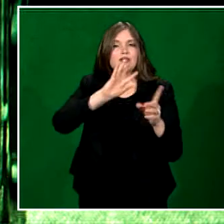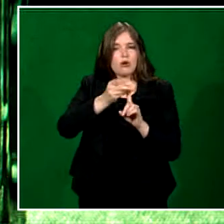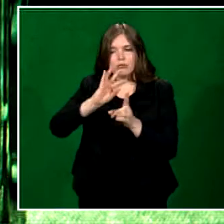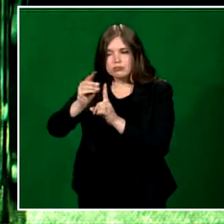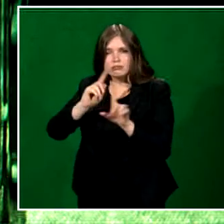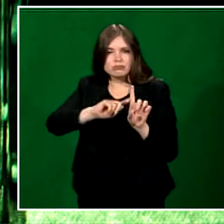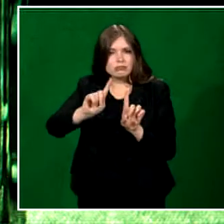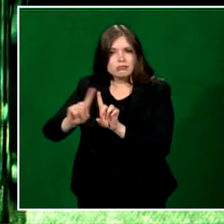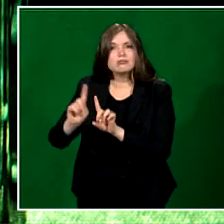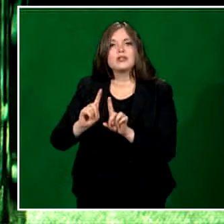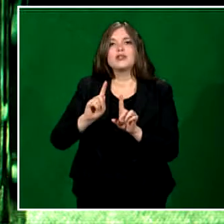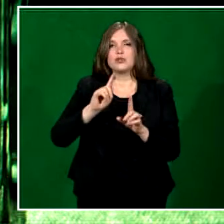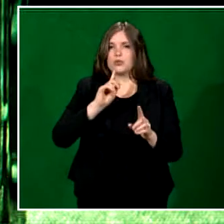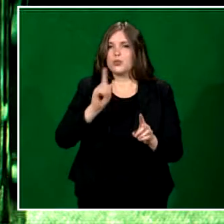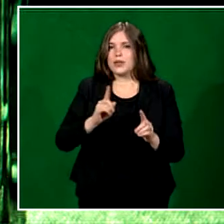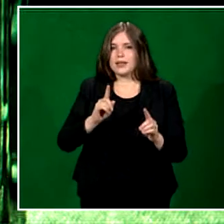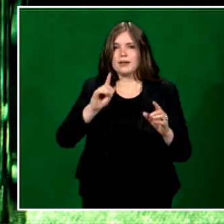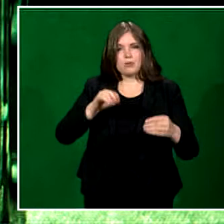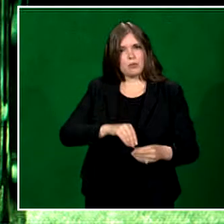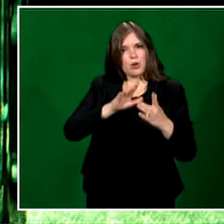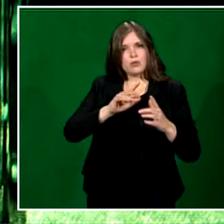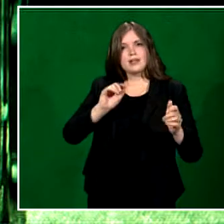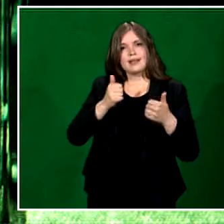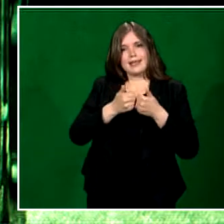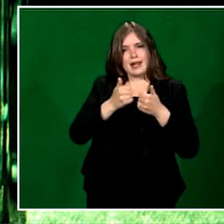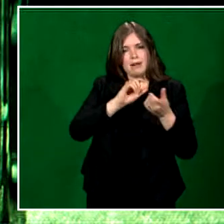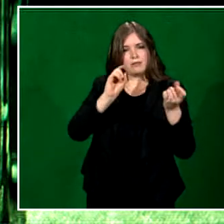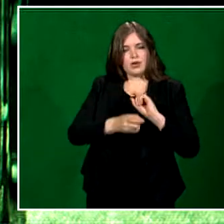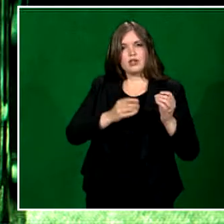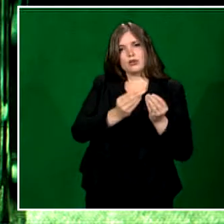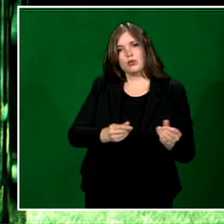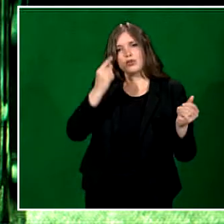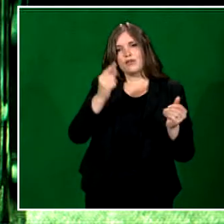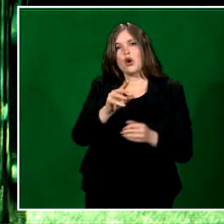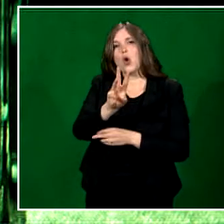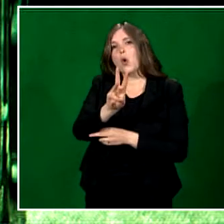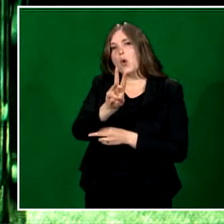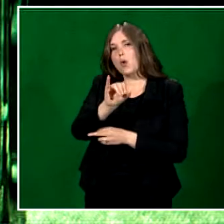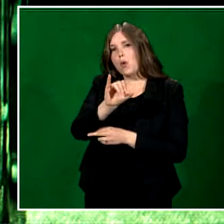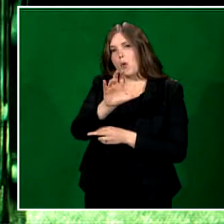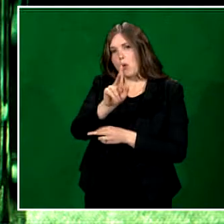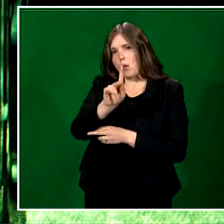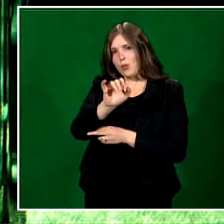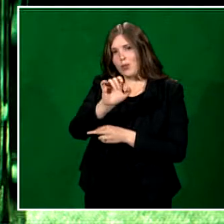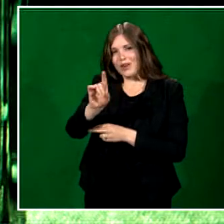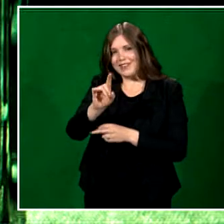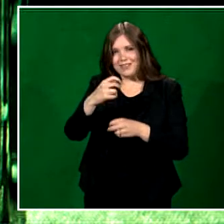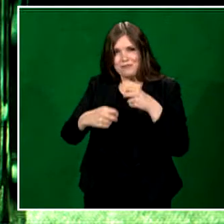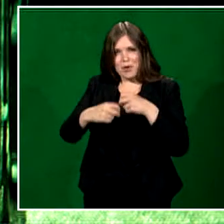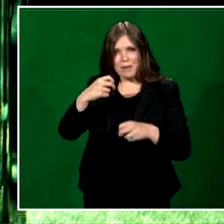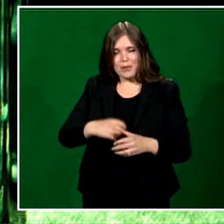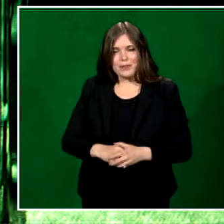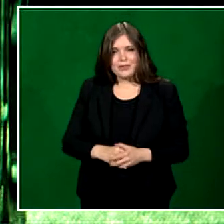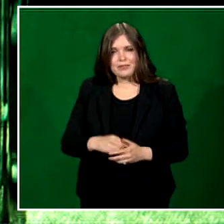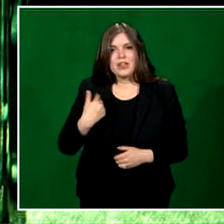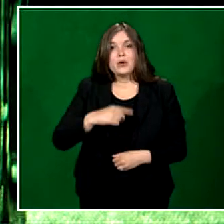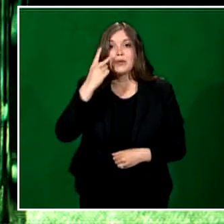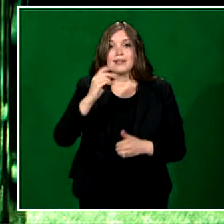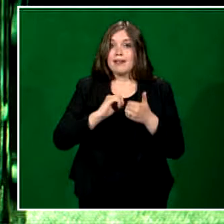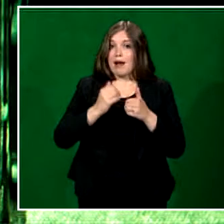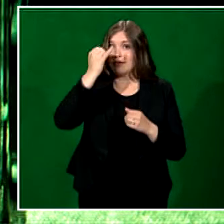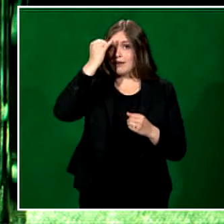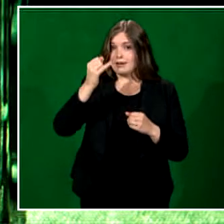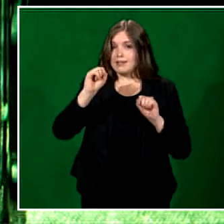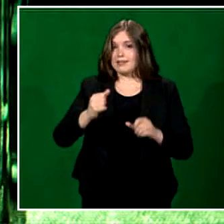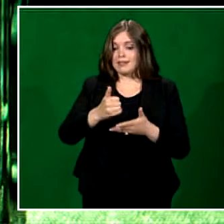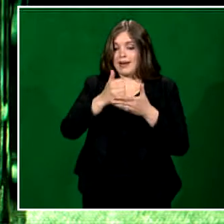game-changing solutions to complex, layered, wicked problems. And we'll see how these ideas can help us rethink the way we